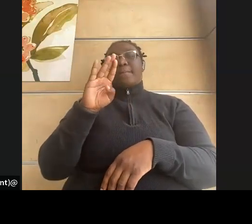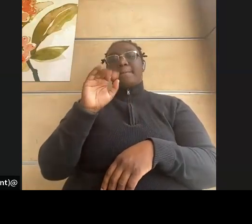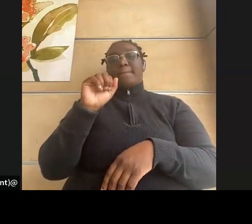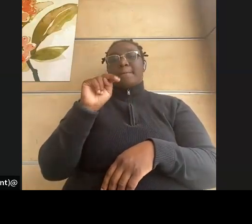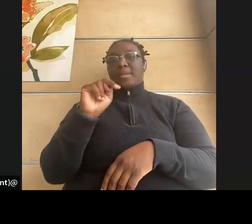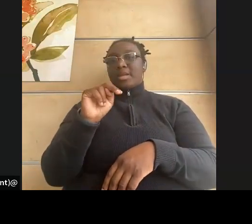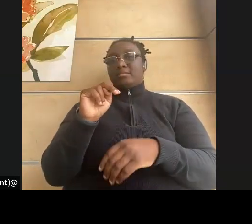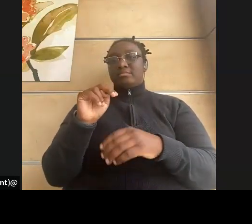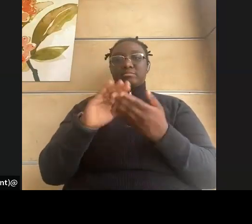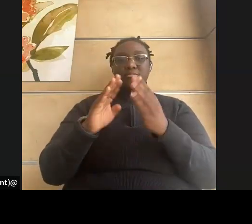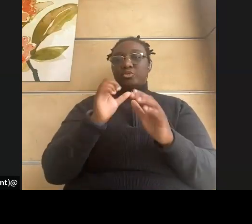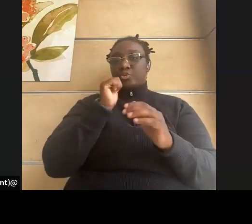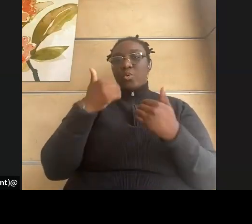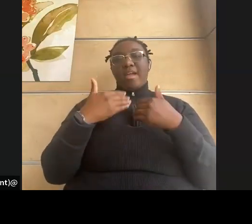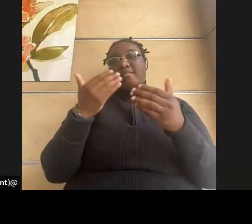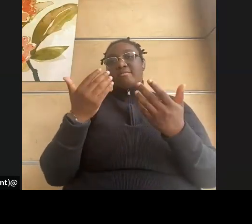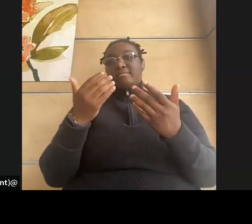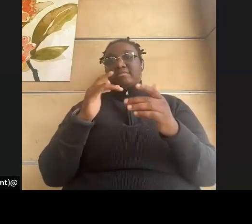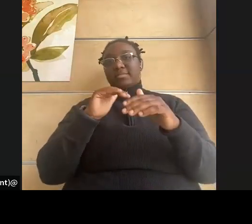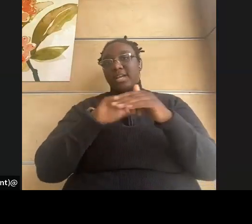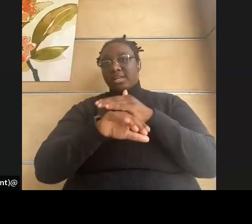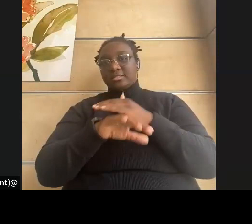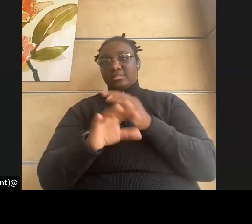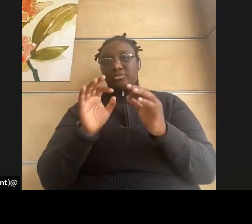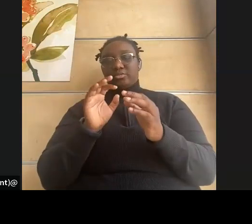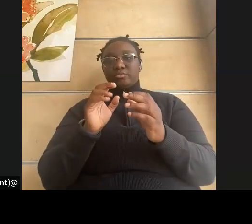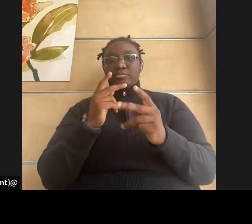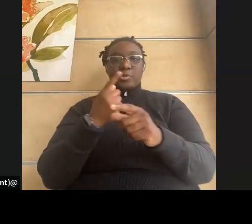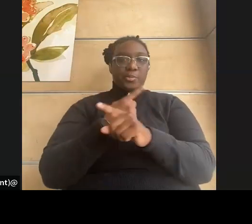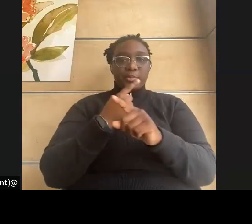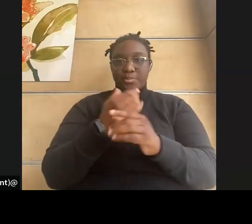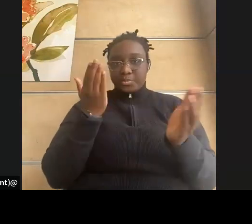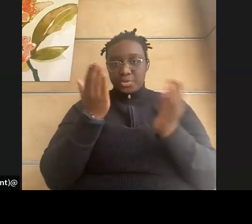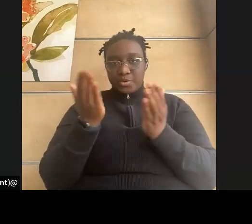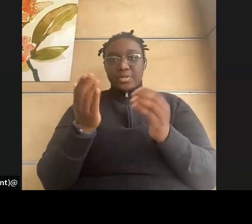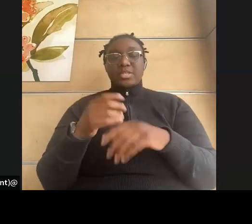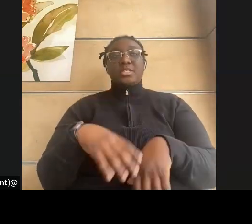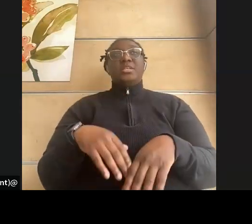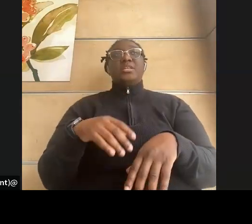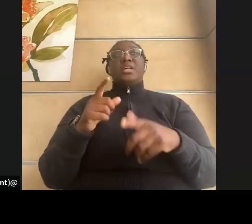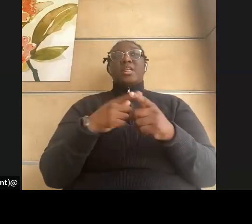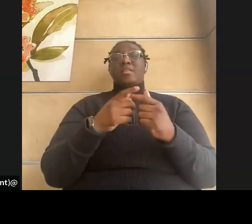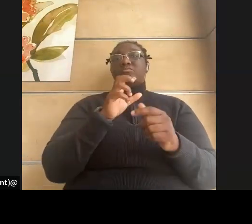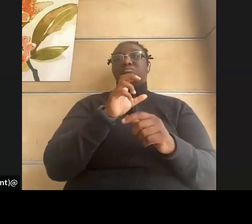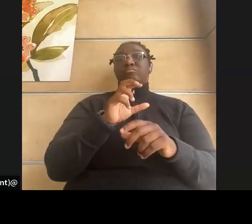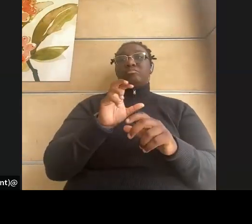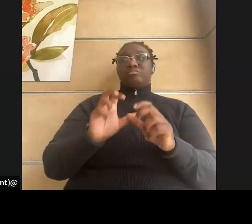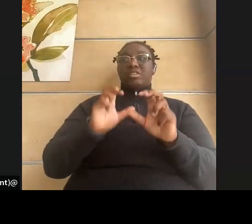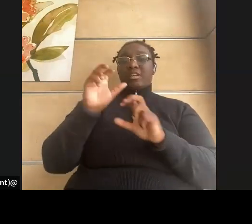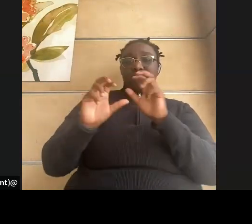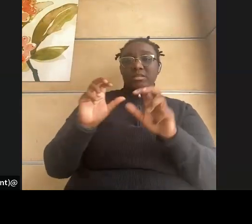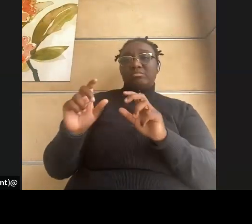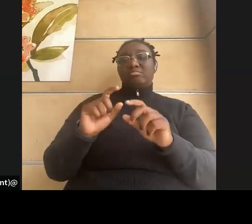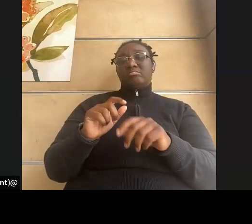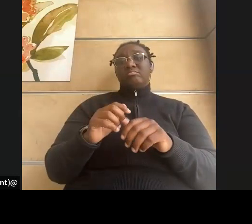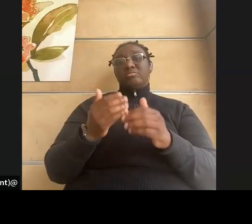And then there's about $3.8 billion that's been allocated to that, and then another $2 billion through